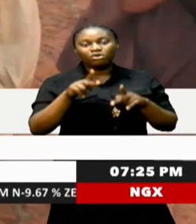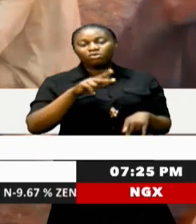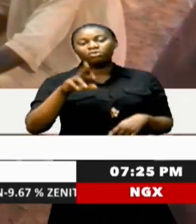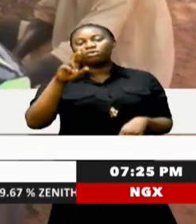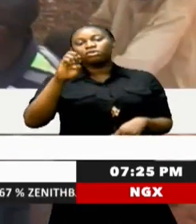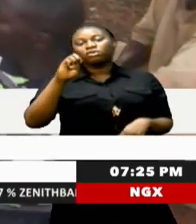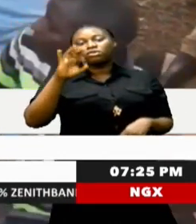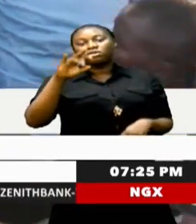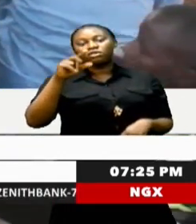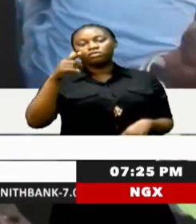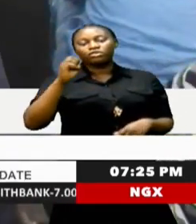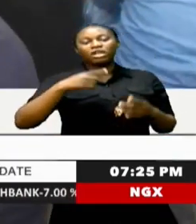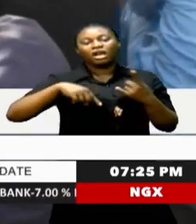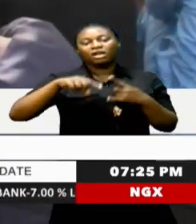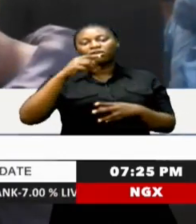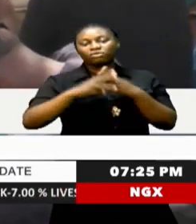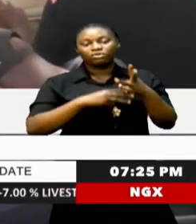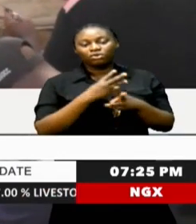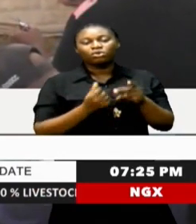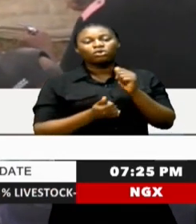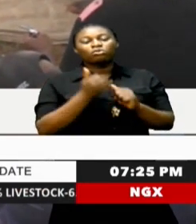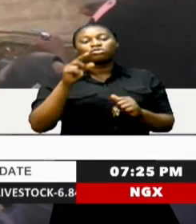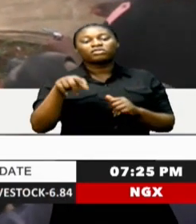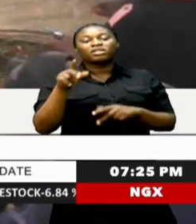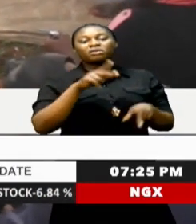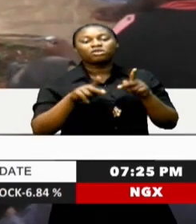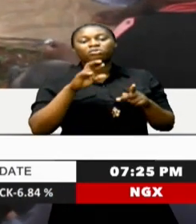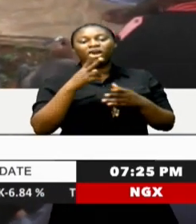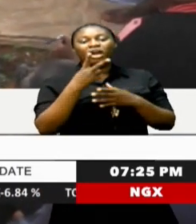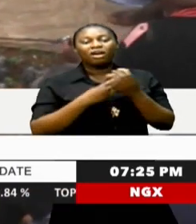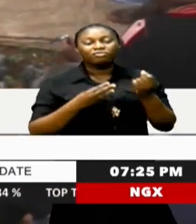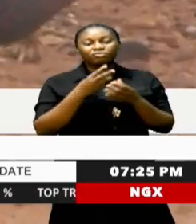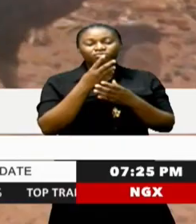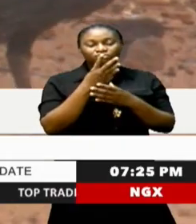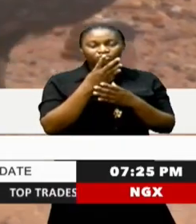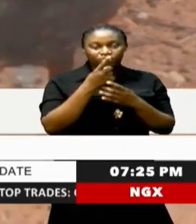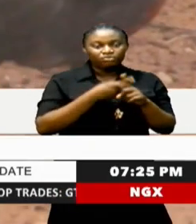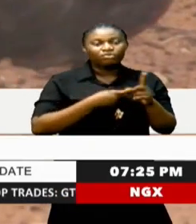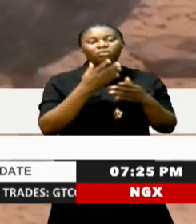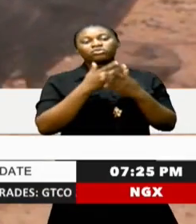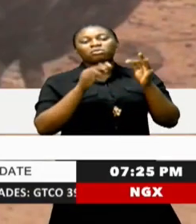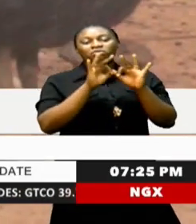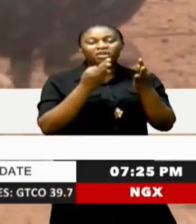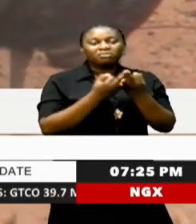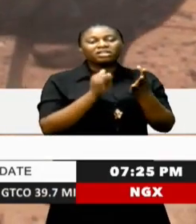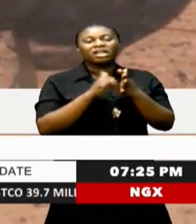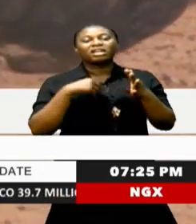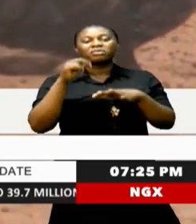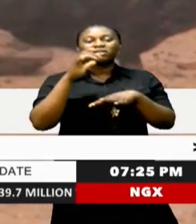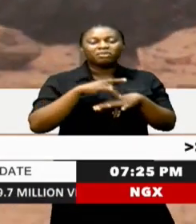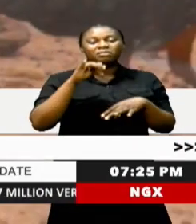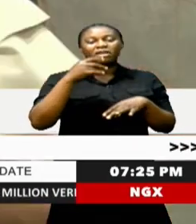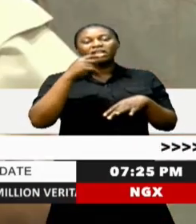around the world. Most of the displaced persons are from rural farming communities, thereby affecting agricultural